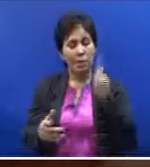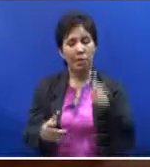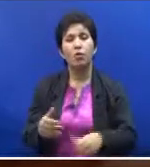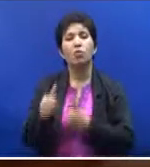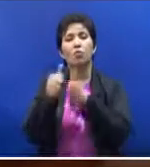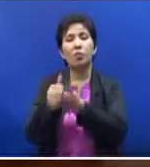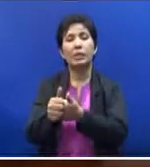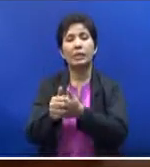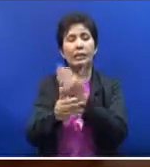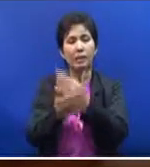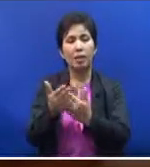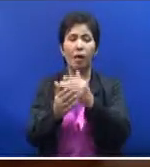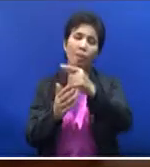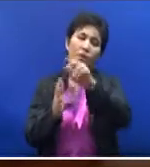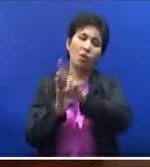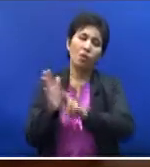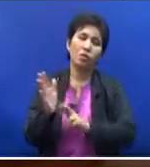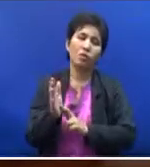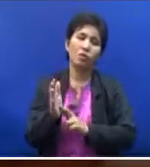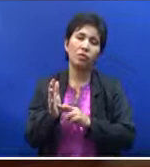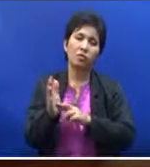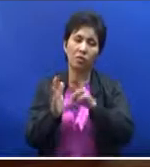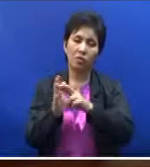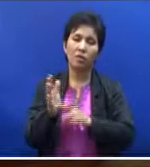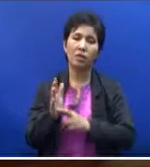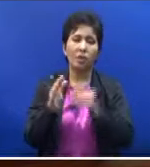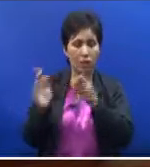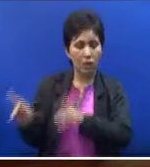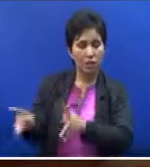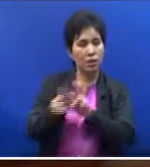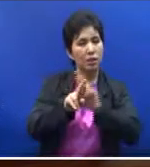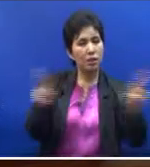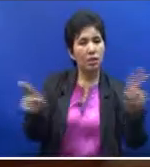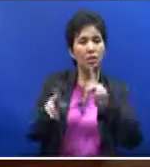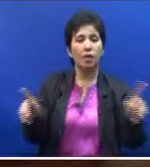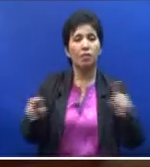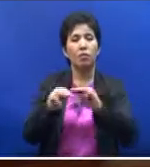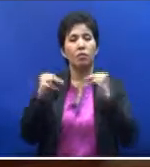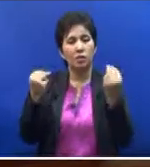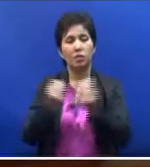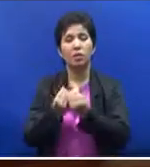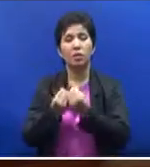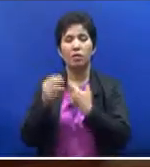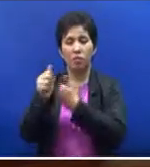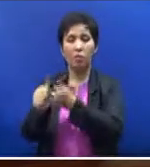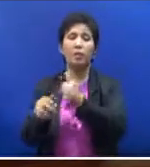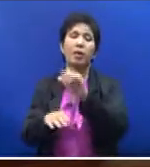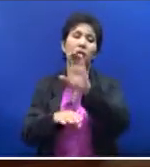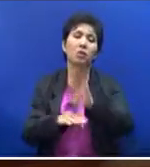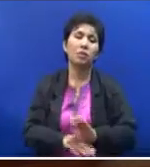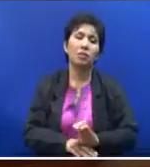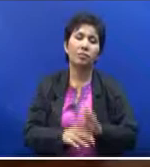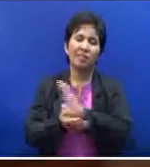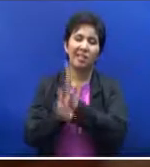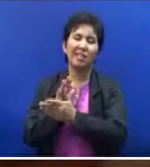they need to follow certain rules and regulation that is set by the society. So that is culture. Okay, it becomes